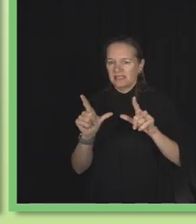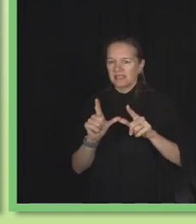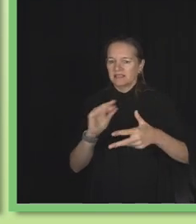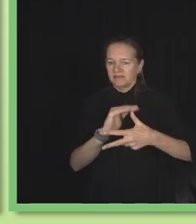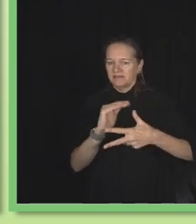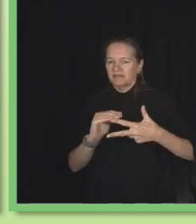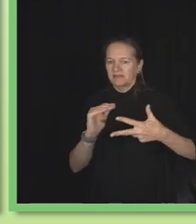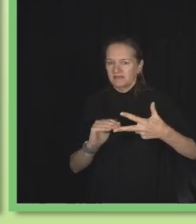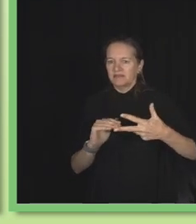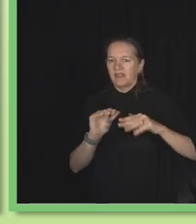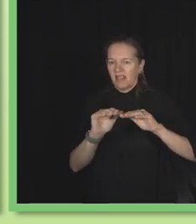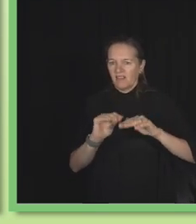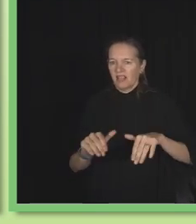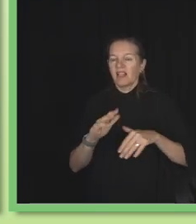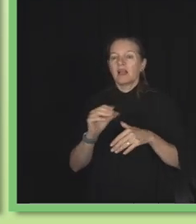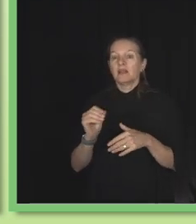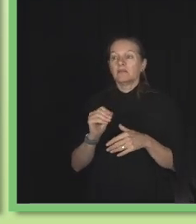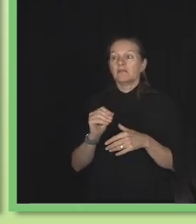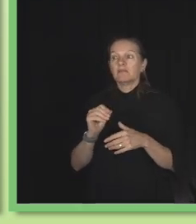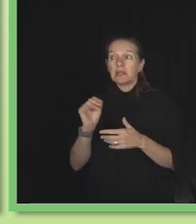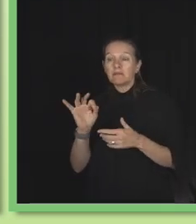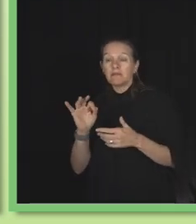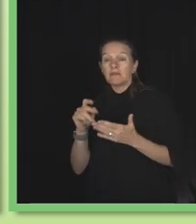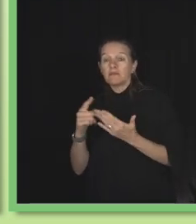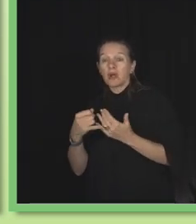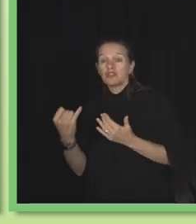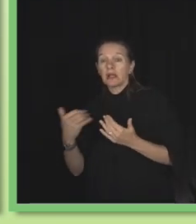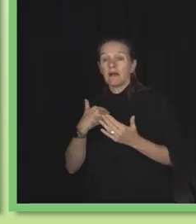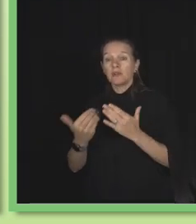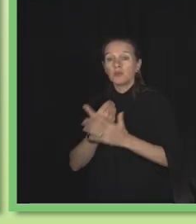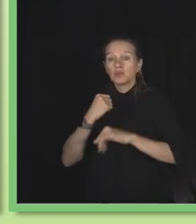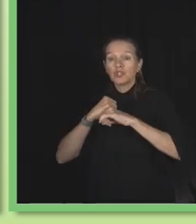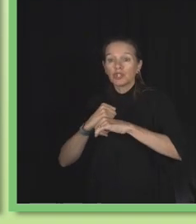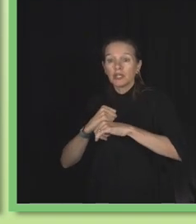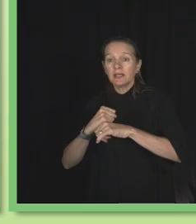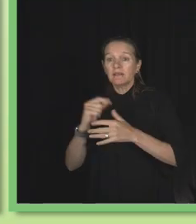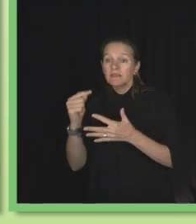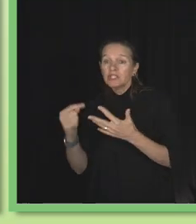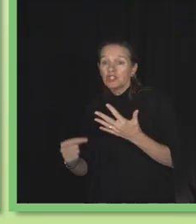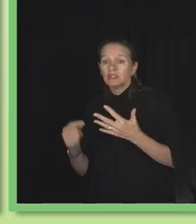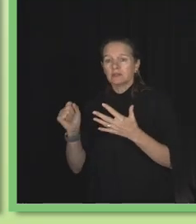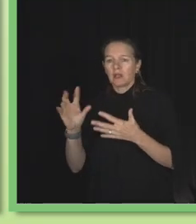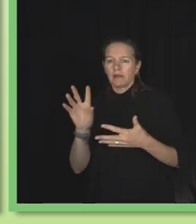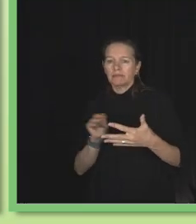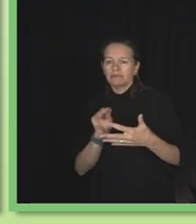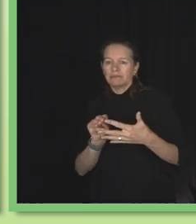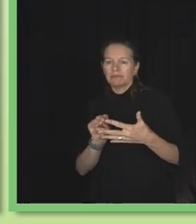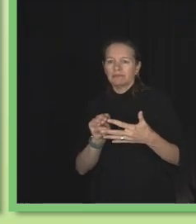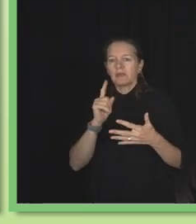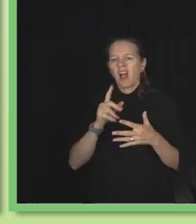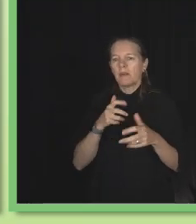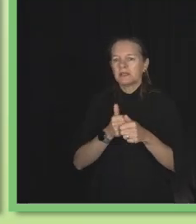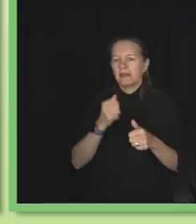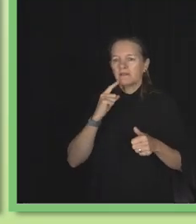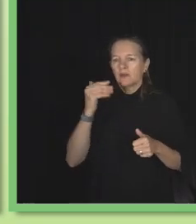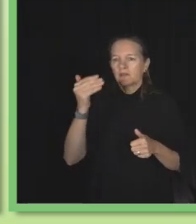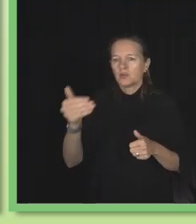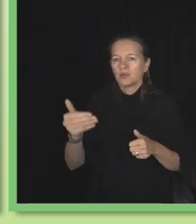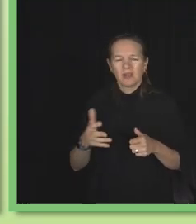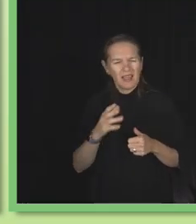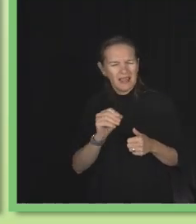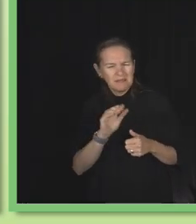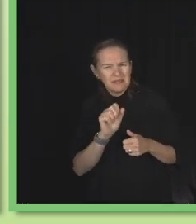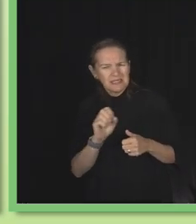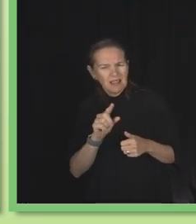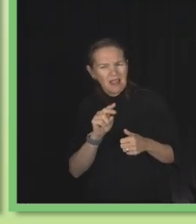that whenever a project has new security features, you can keep using and updating in the future. Okay, and the baseline has